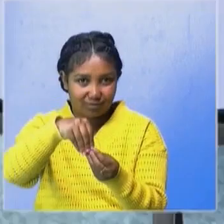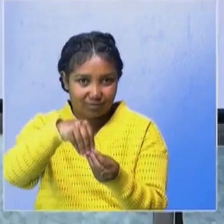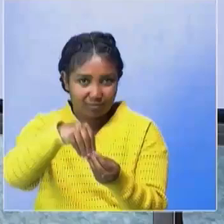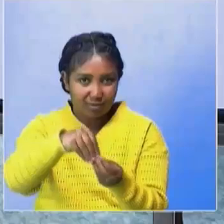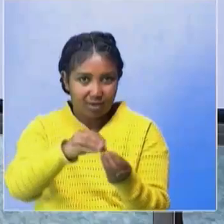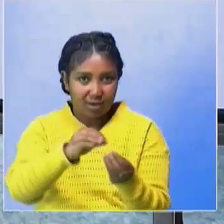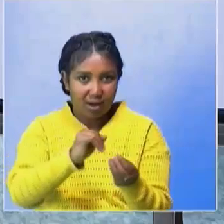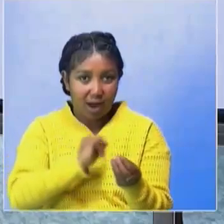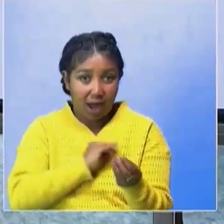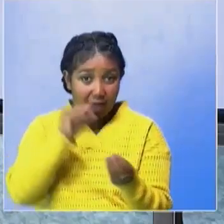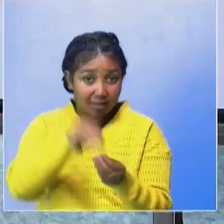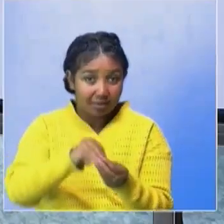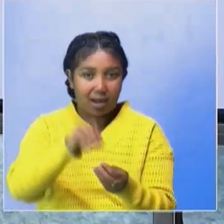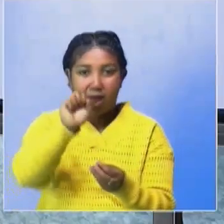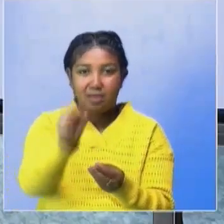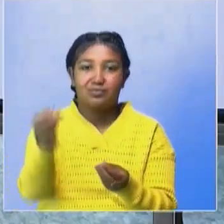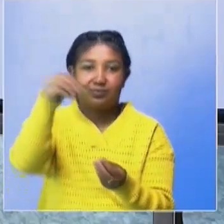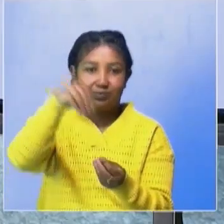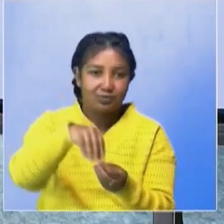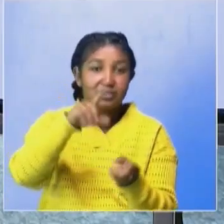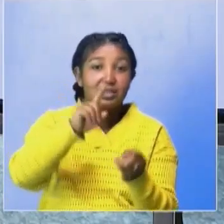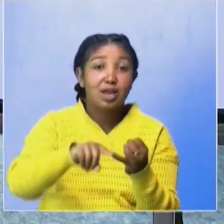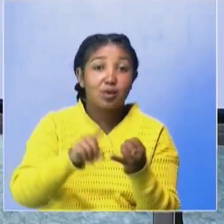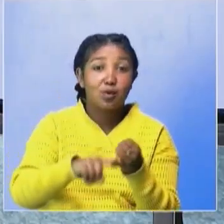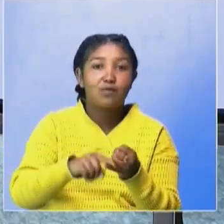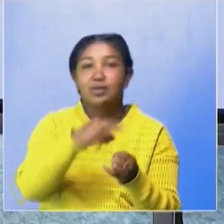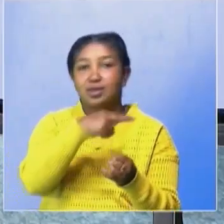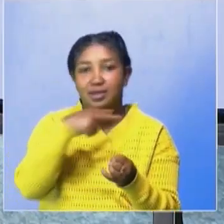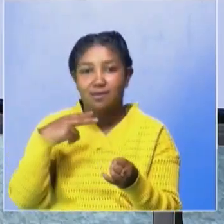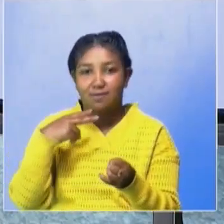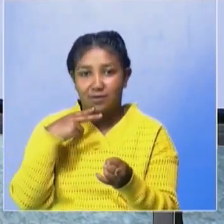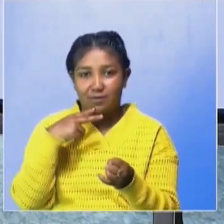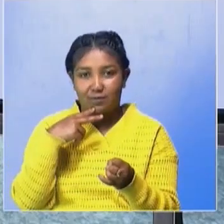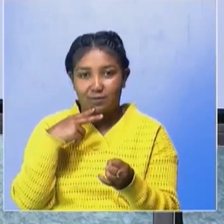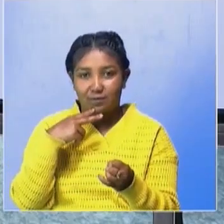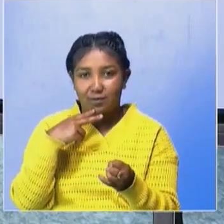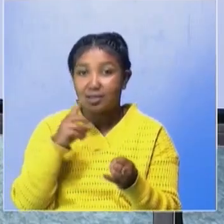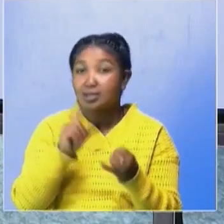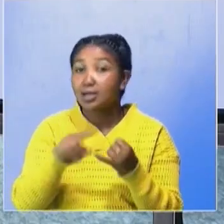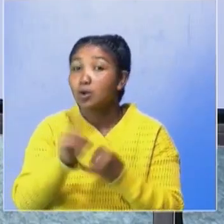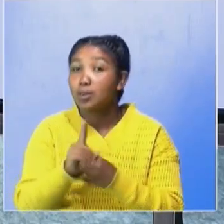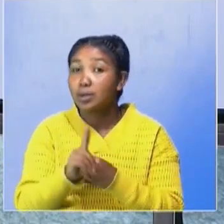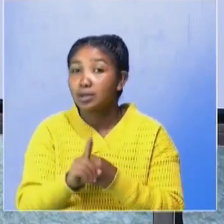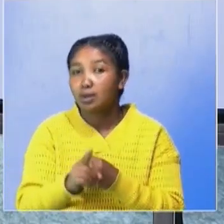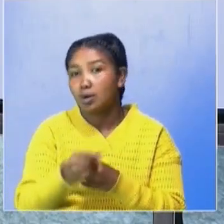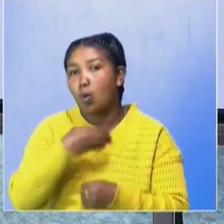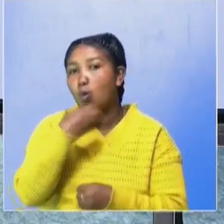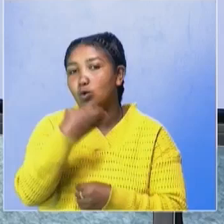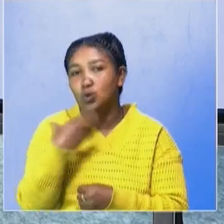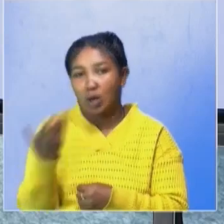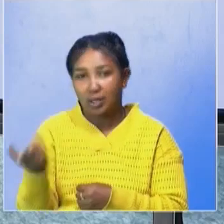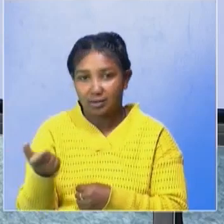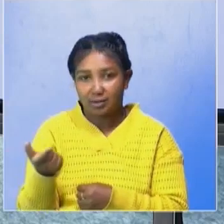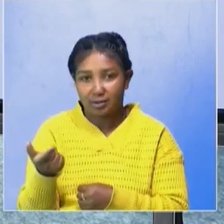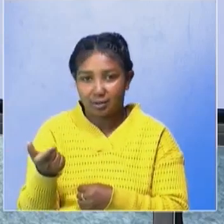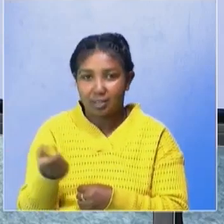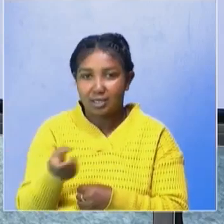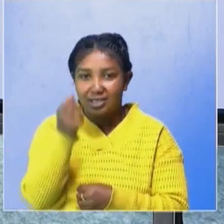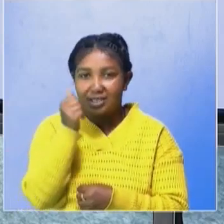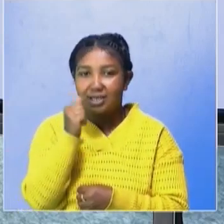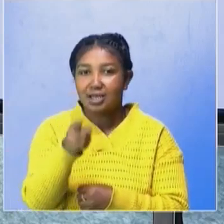I add what? S at the end of the verb, ending with what? Consonant, run.